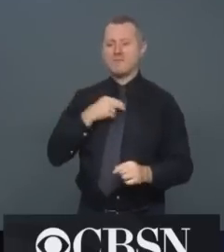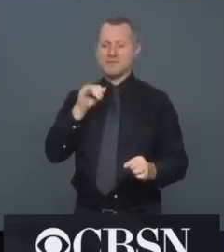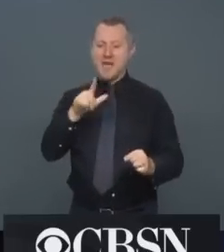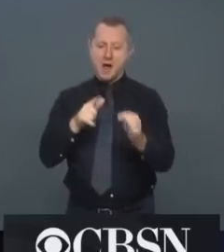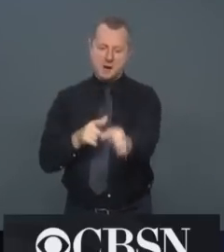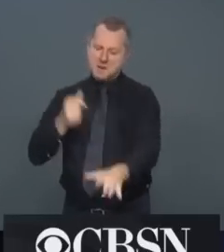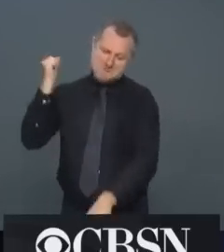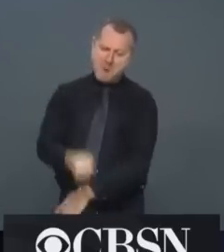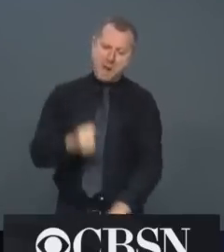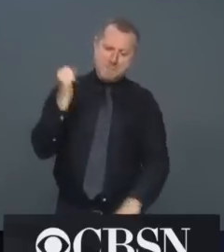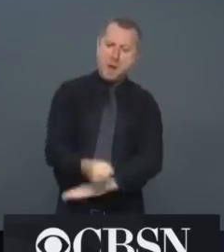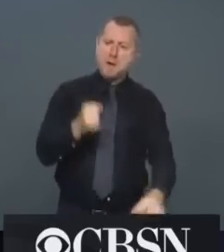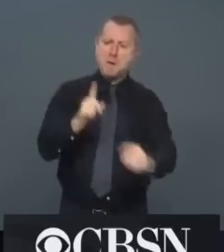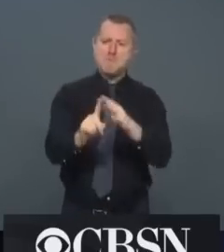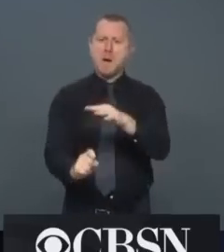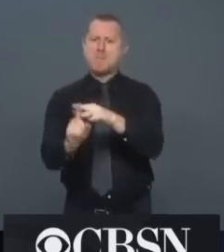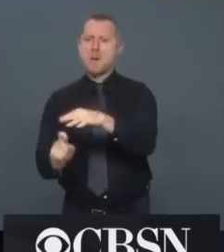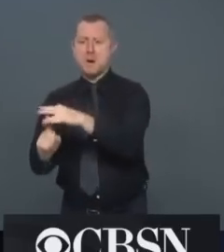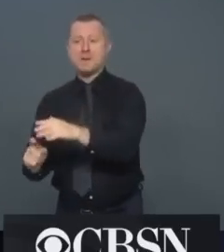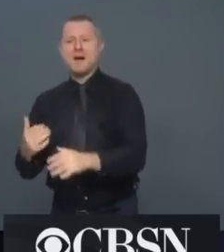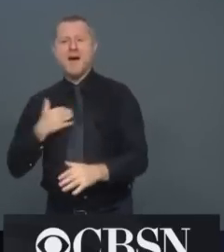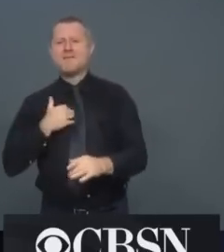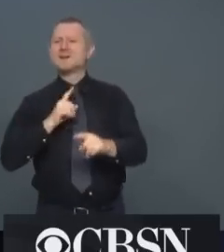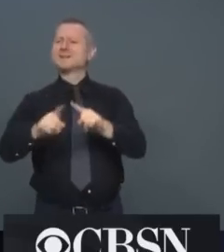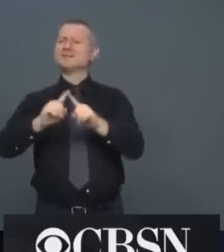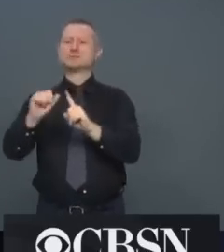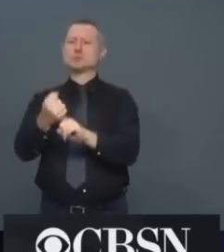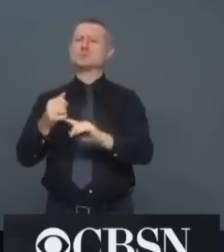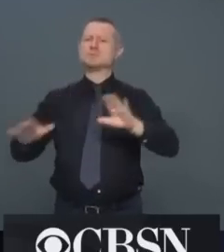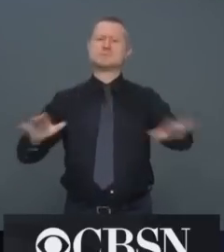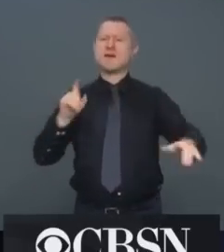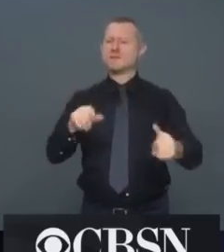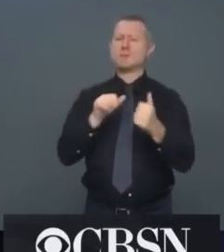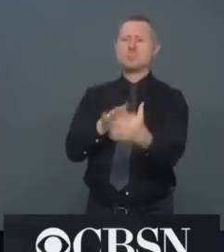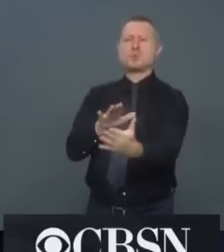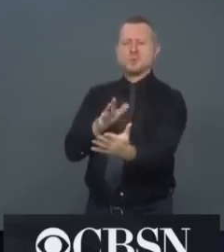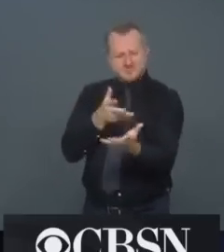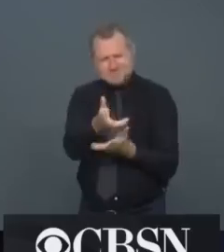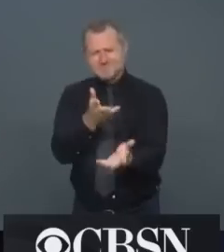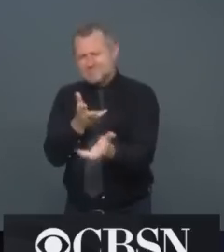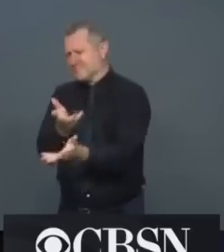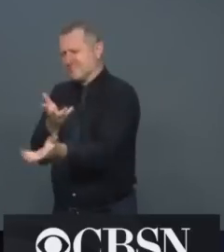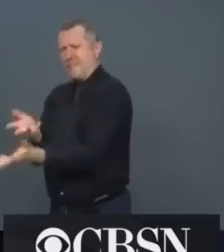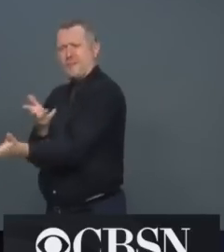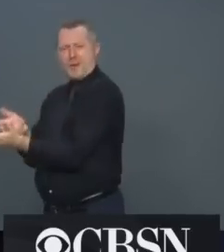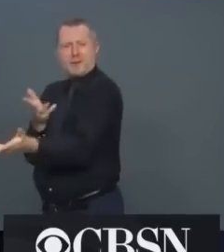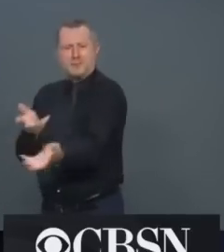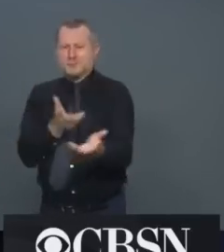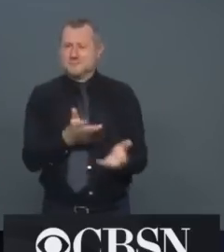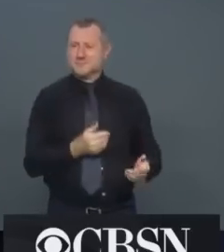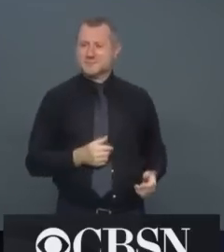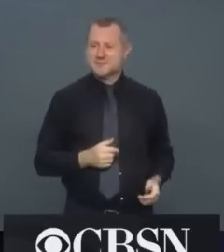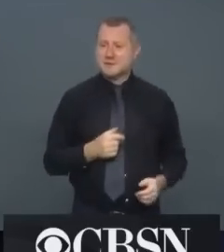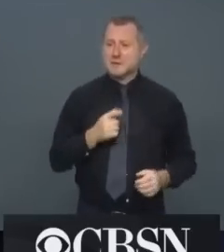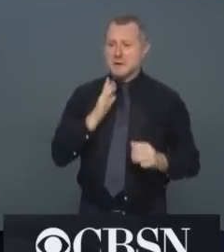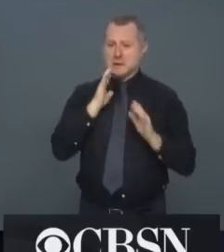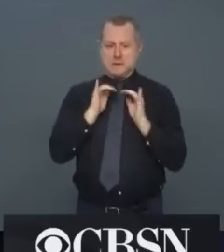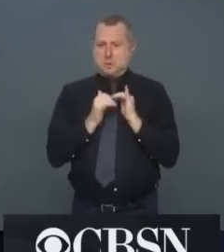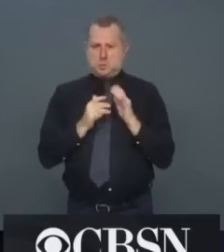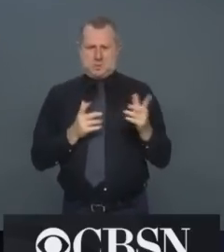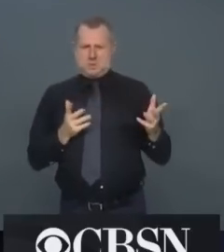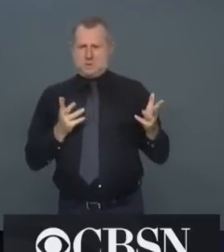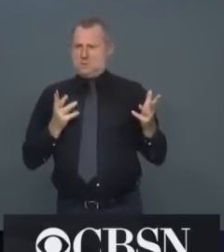City. You have 35,000 people. How do you want to reinvent and reimagine that?